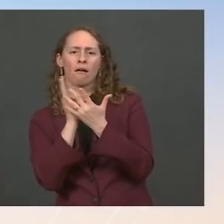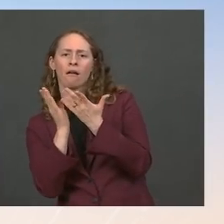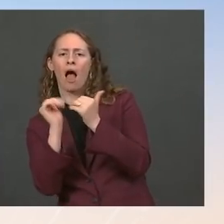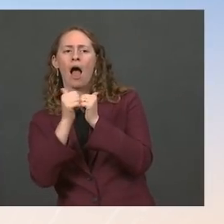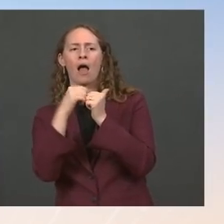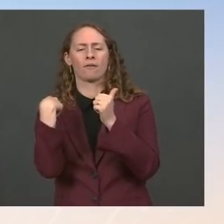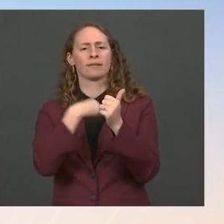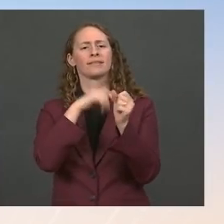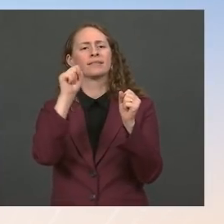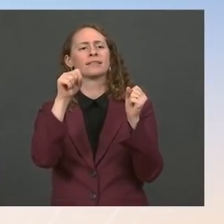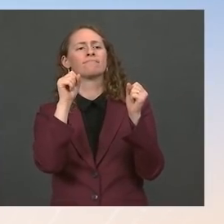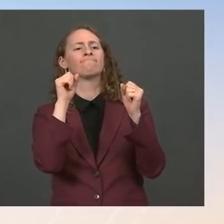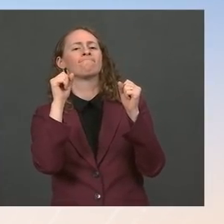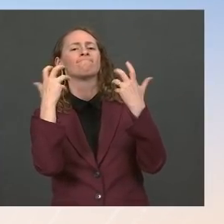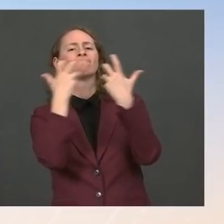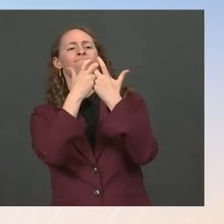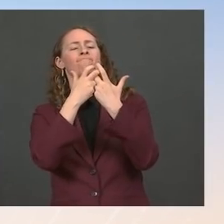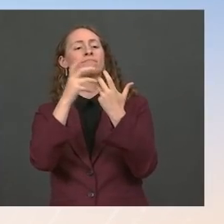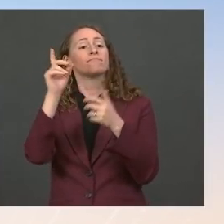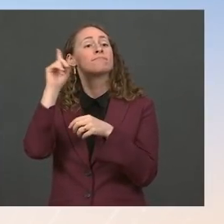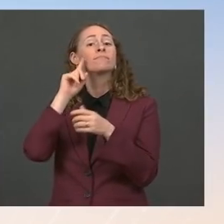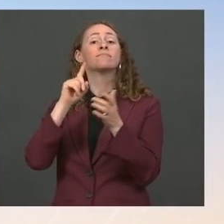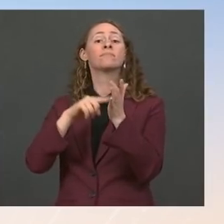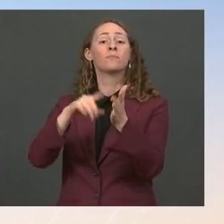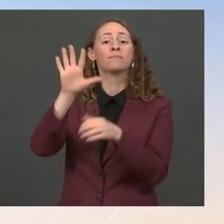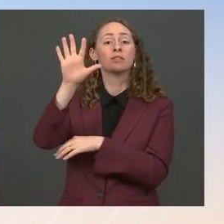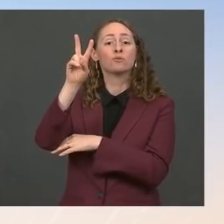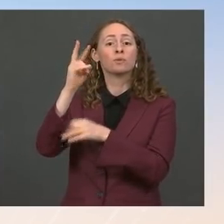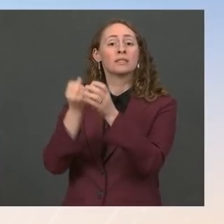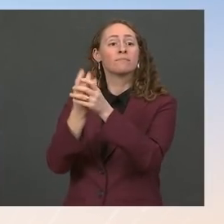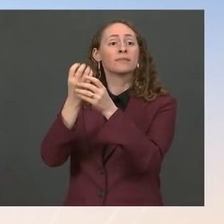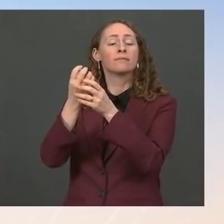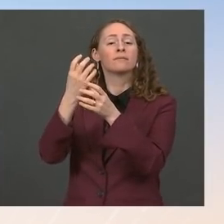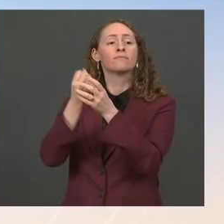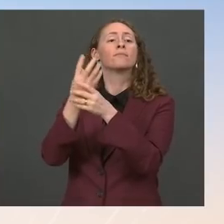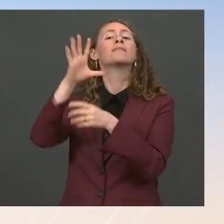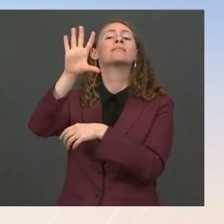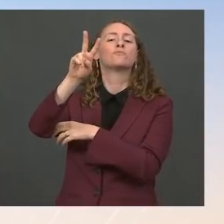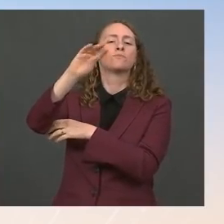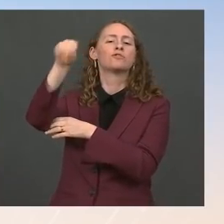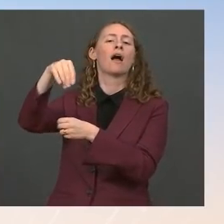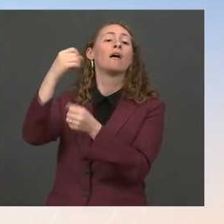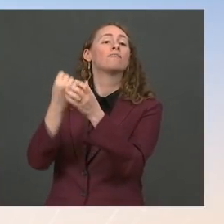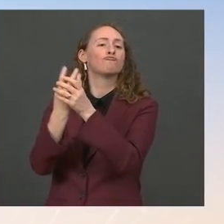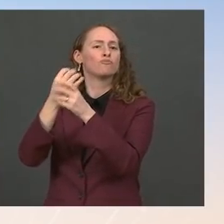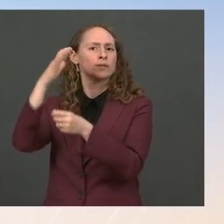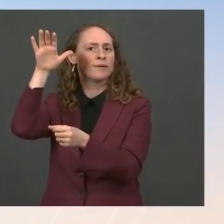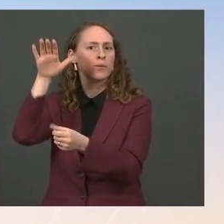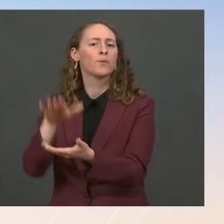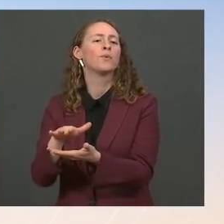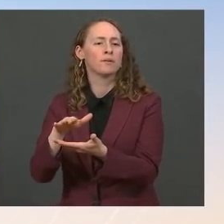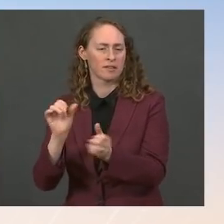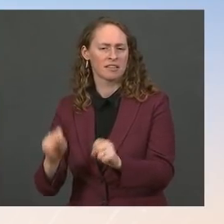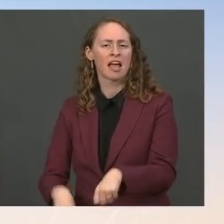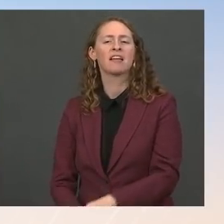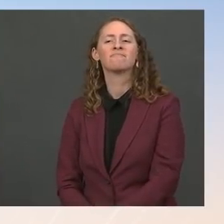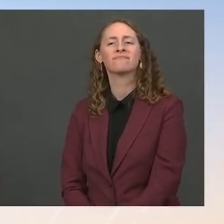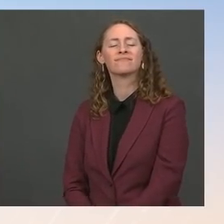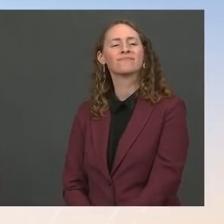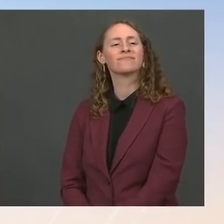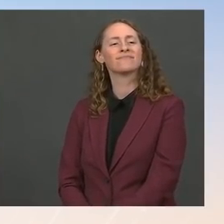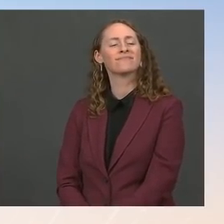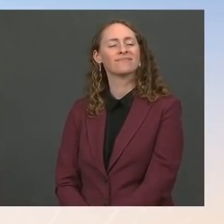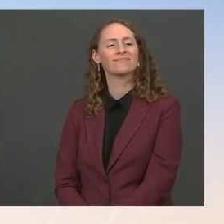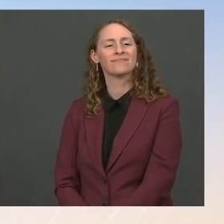50 to 52% below 2005 levels in 2030. There's no question that as we work to get